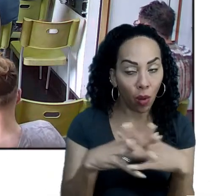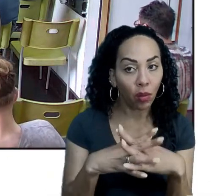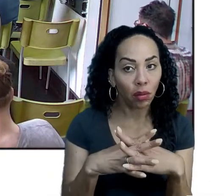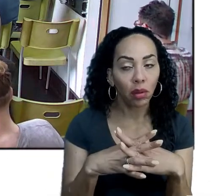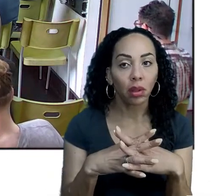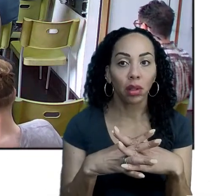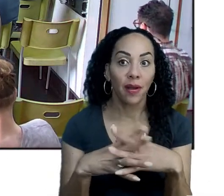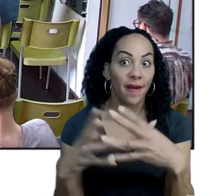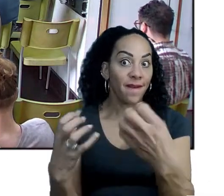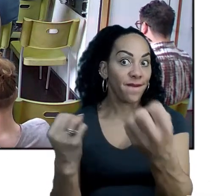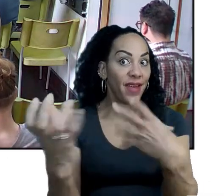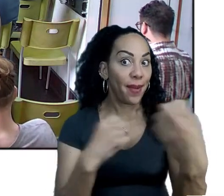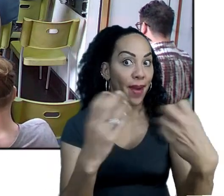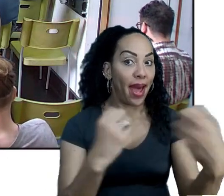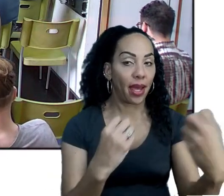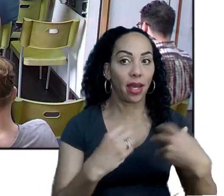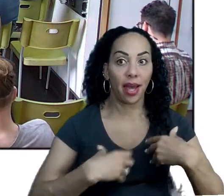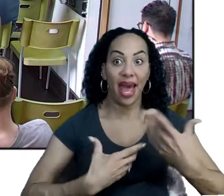can also be quite